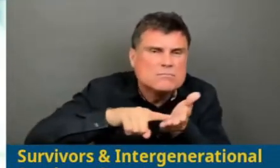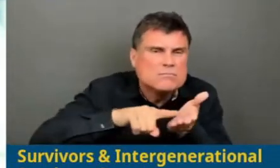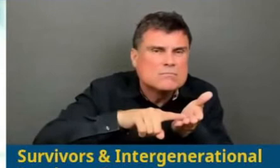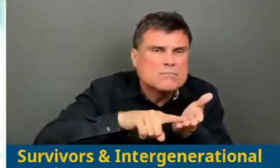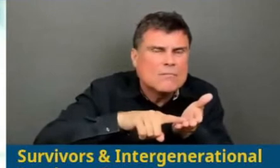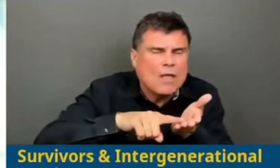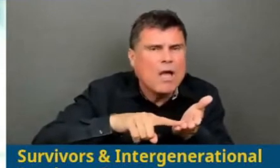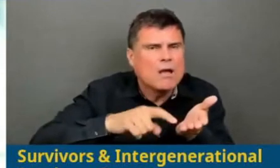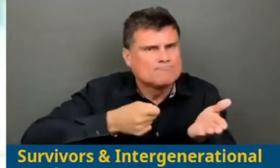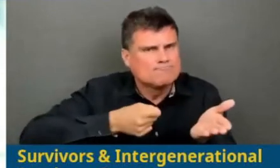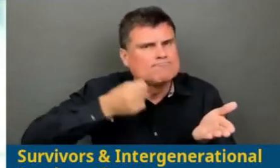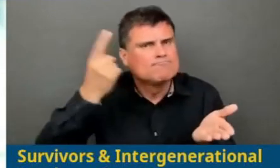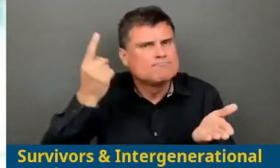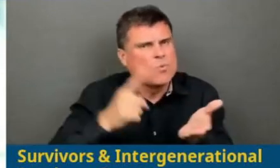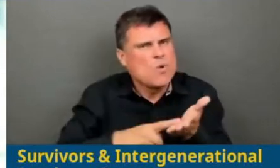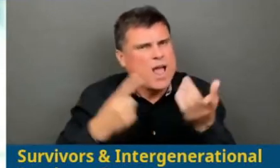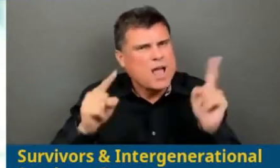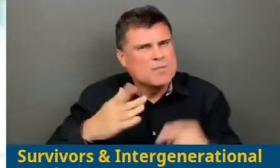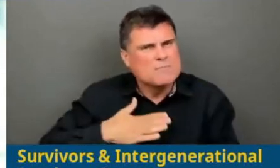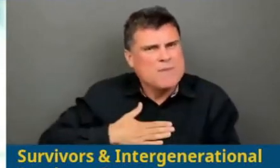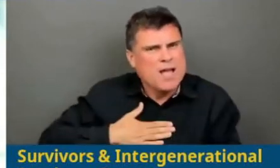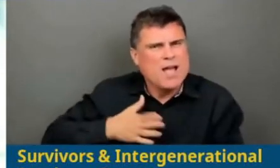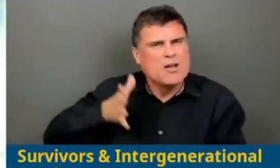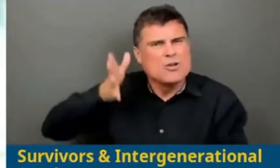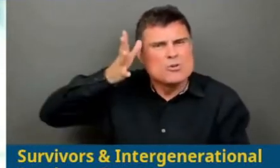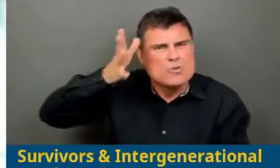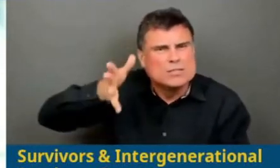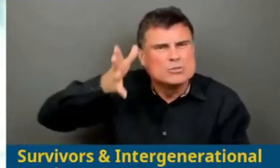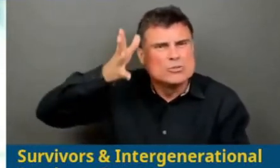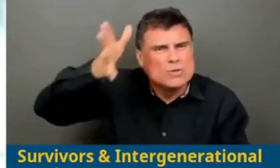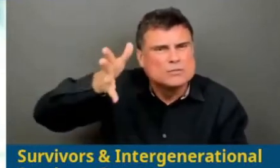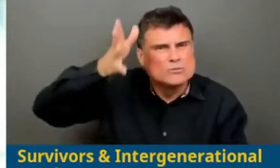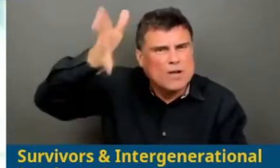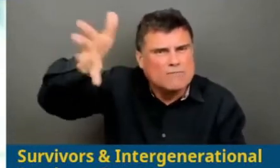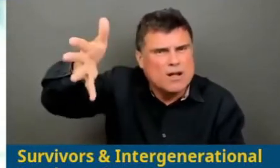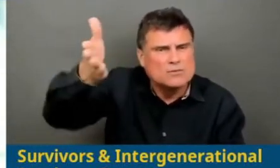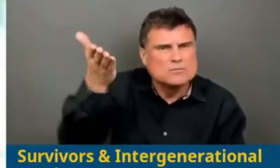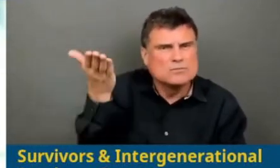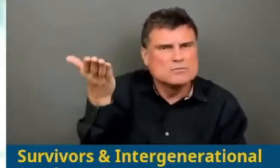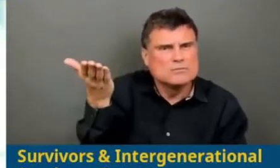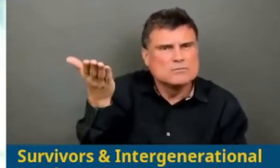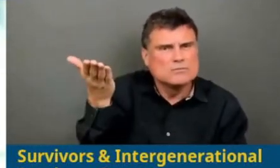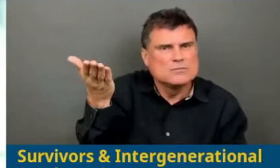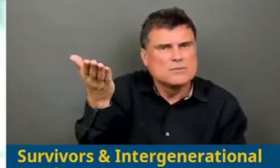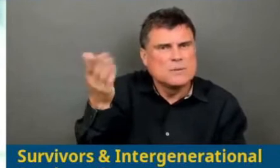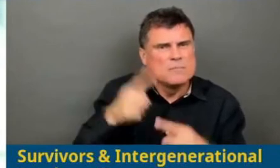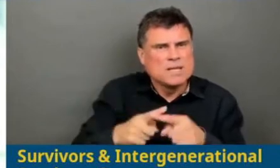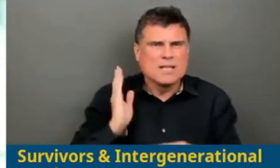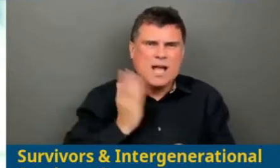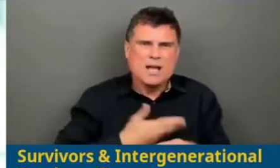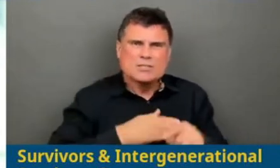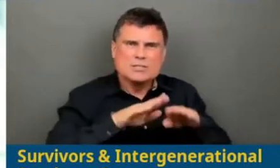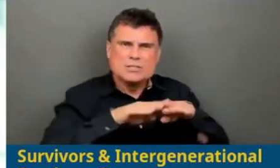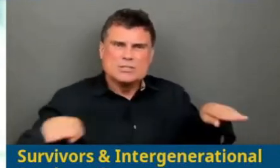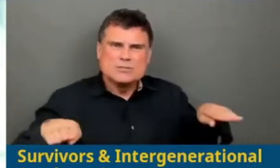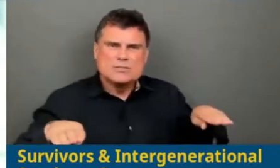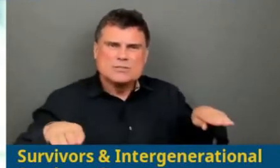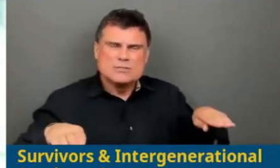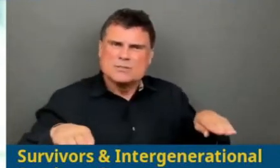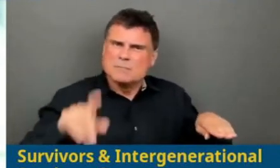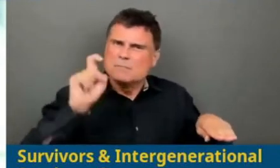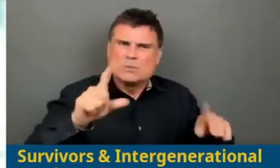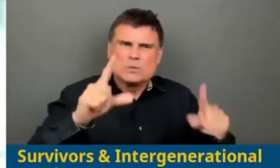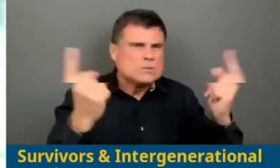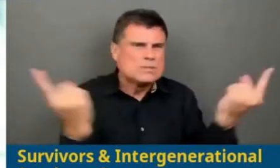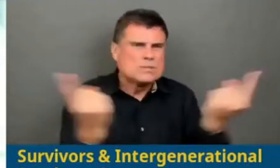my great-great-grandfather and to our children so that we can do something and make sure that